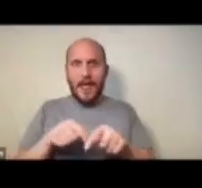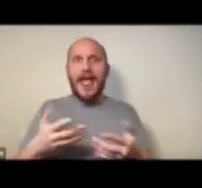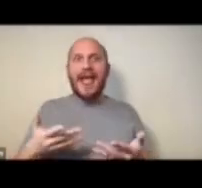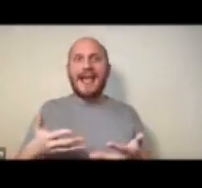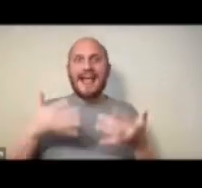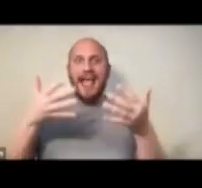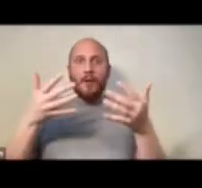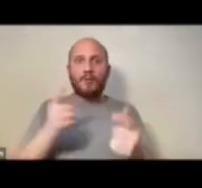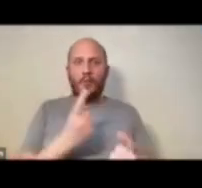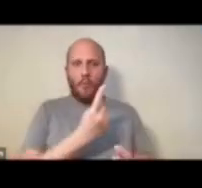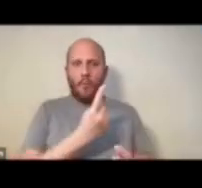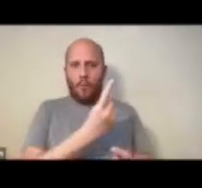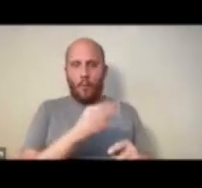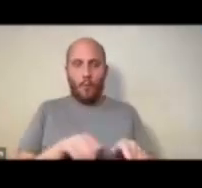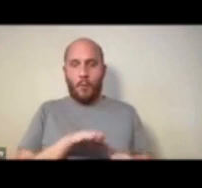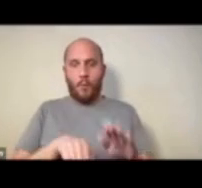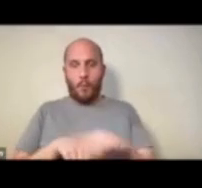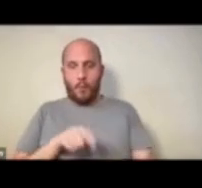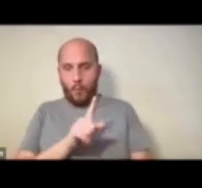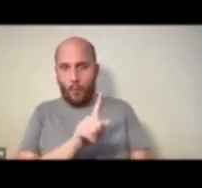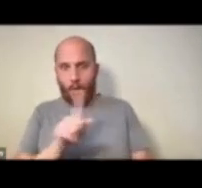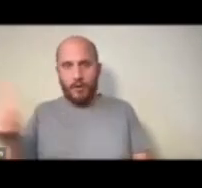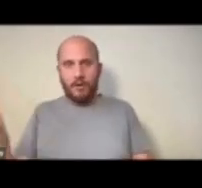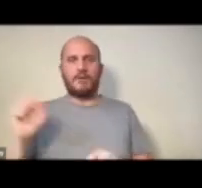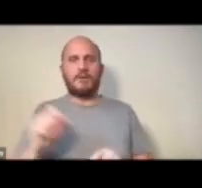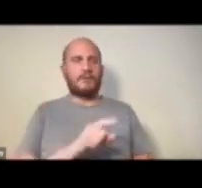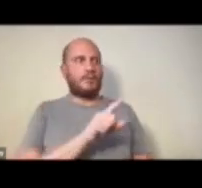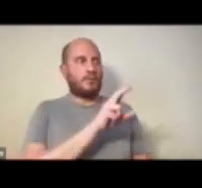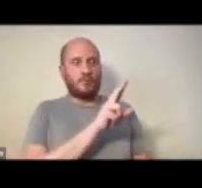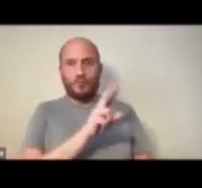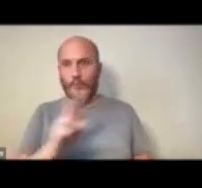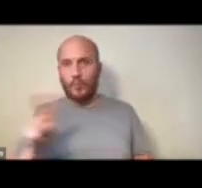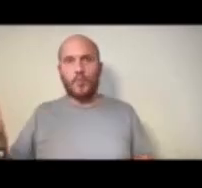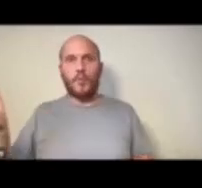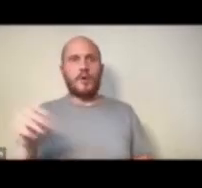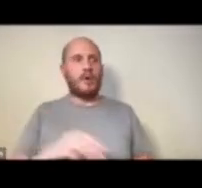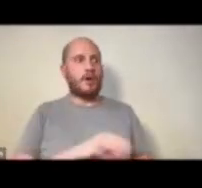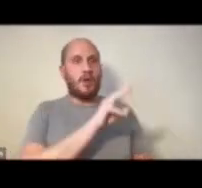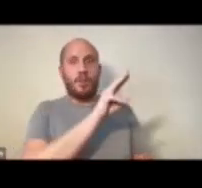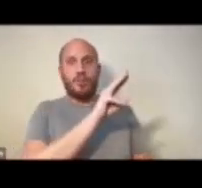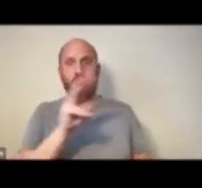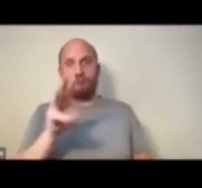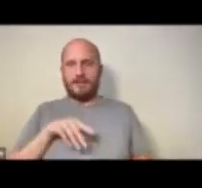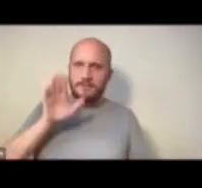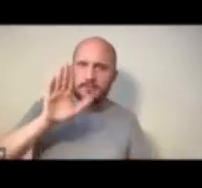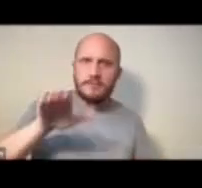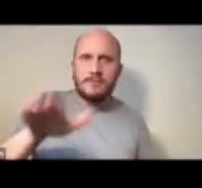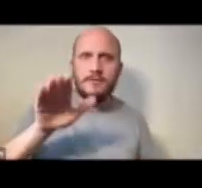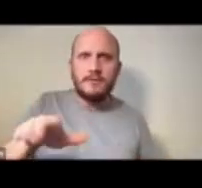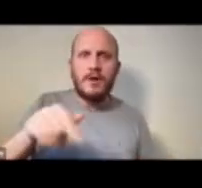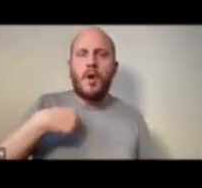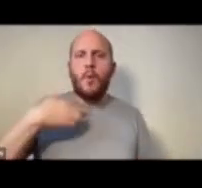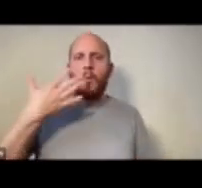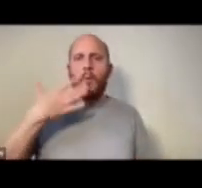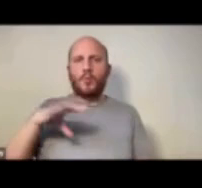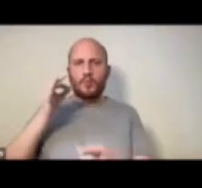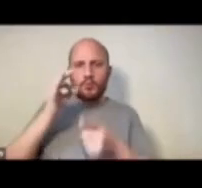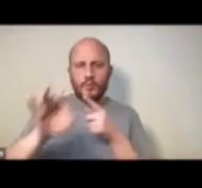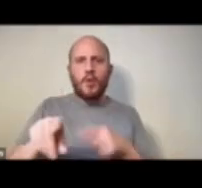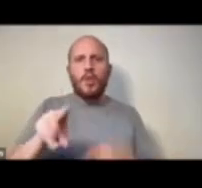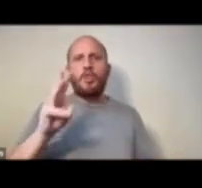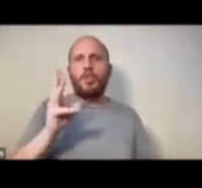that's people, and approach the third person. Even if they're within a group, you want to specifically reach that